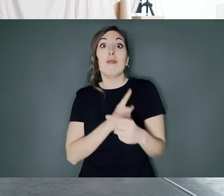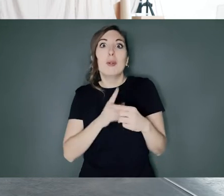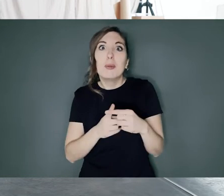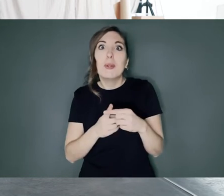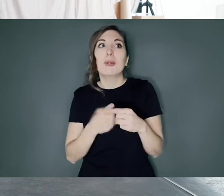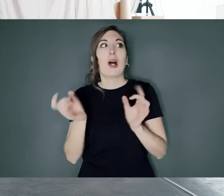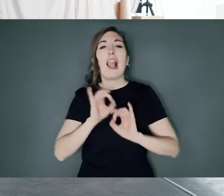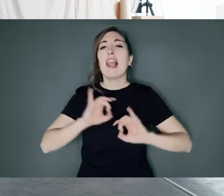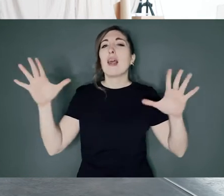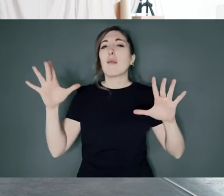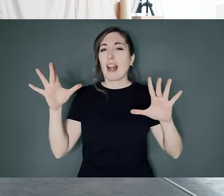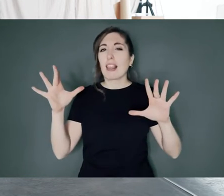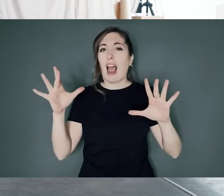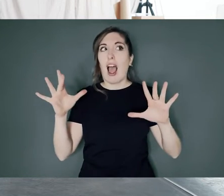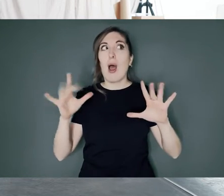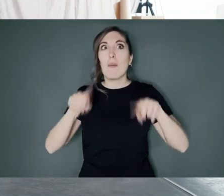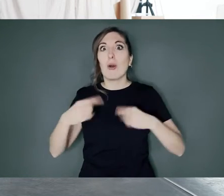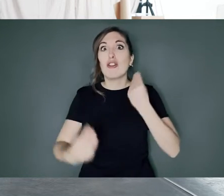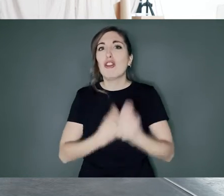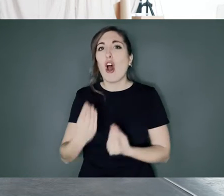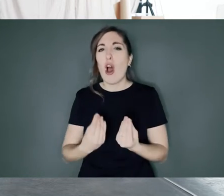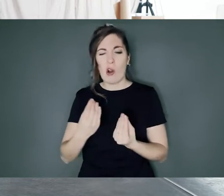and freedom to be playful